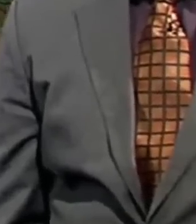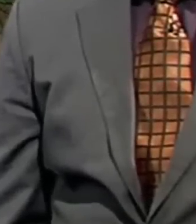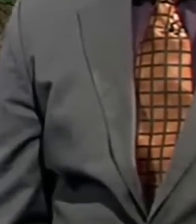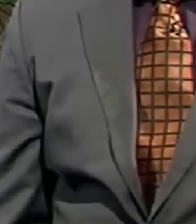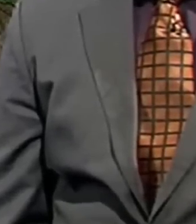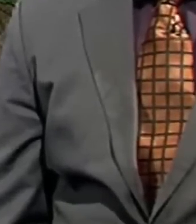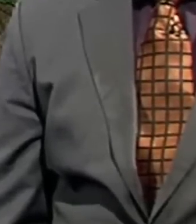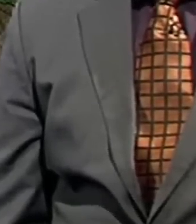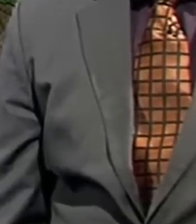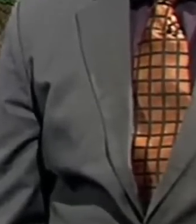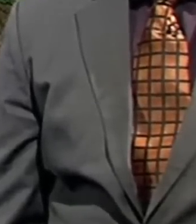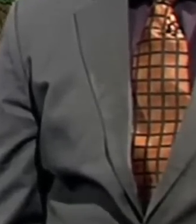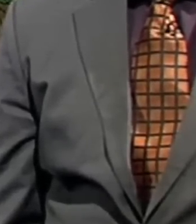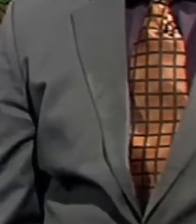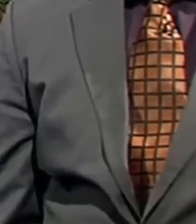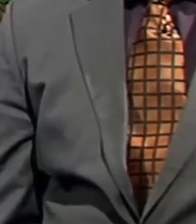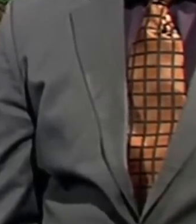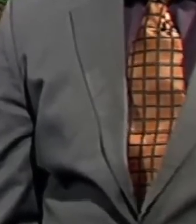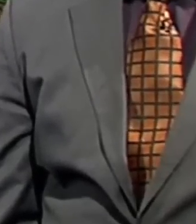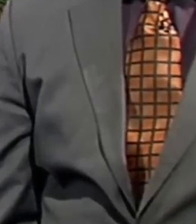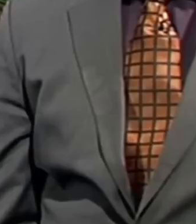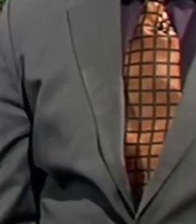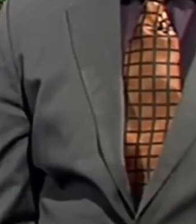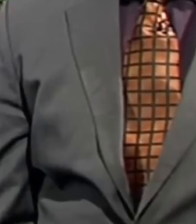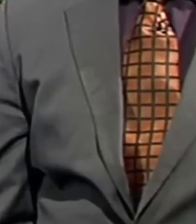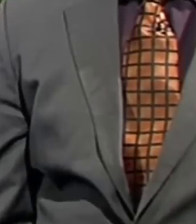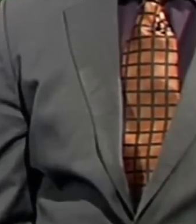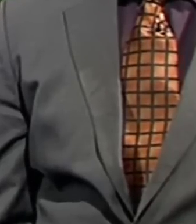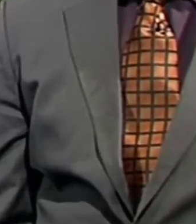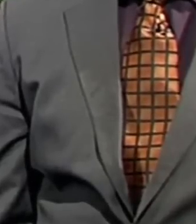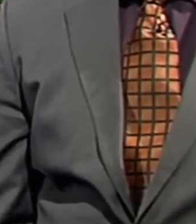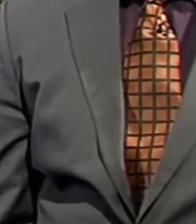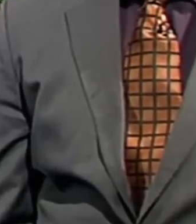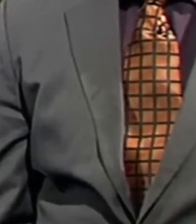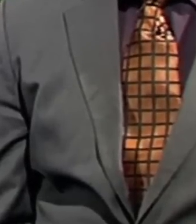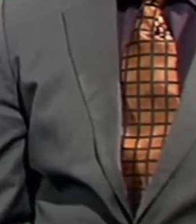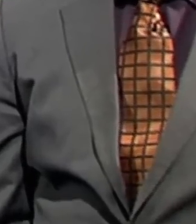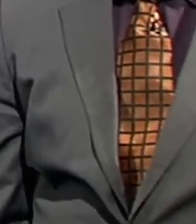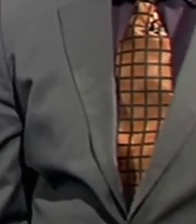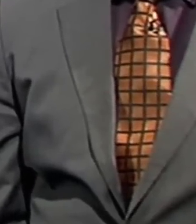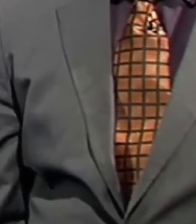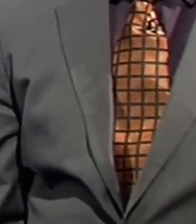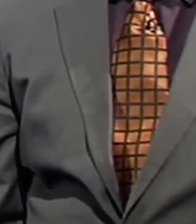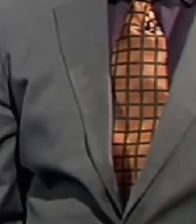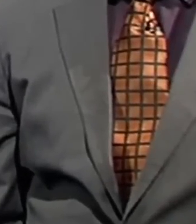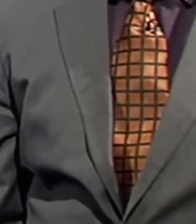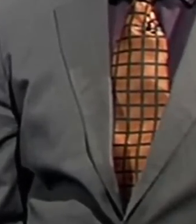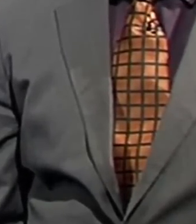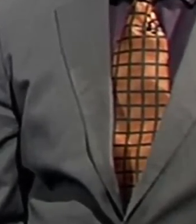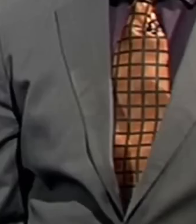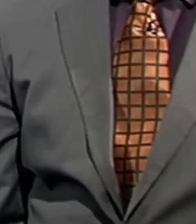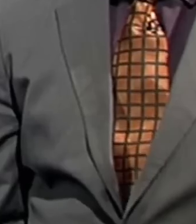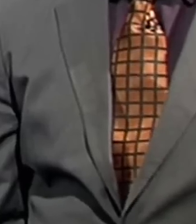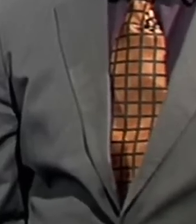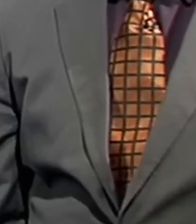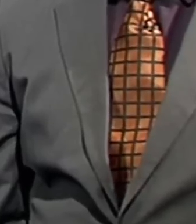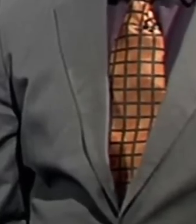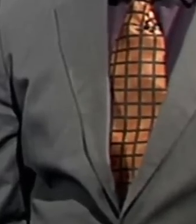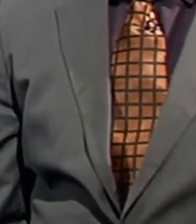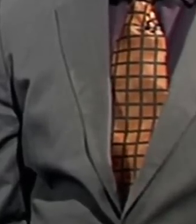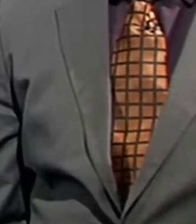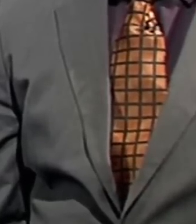re shebile dibaka tse bophirima tsa province eno ho tla bo tshisa di tla fihla tse 34 ka mane ka Bloemfontein la re shebile ka mane ka Forest Smith di